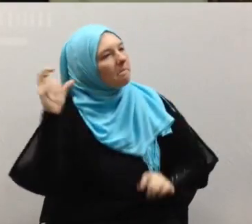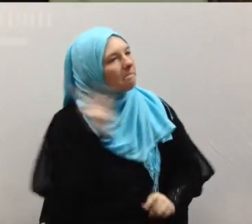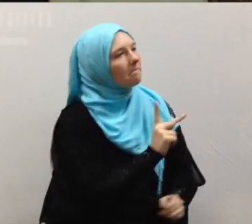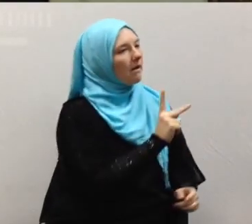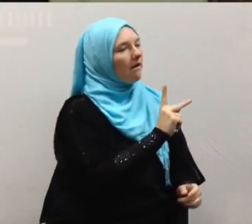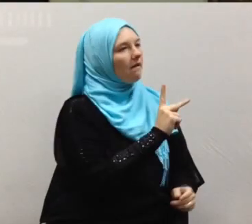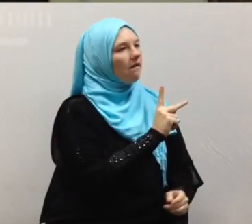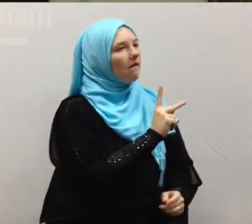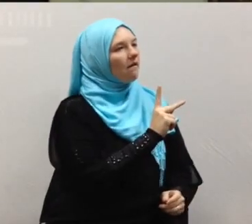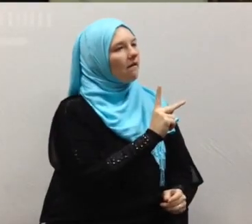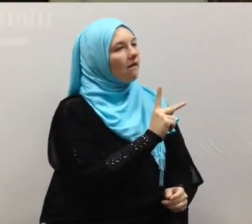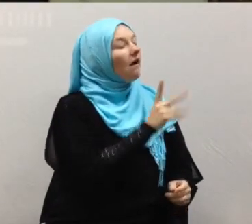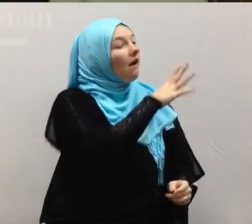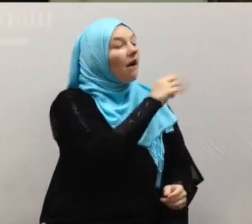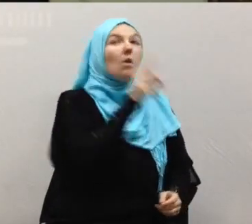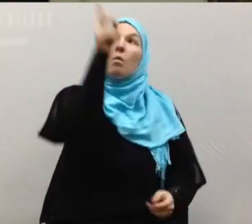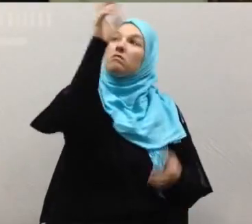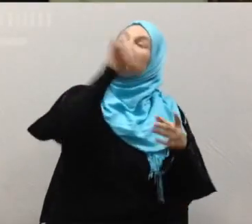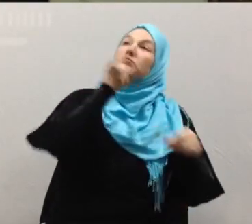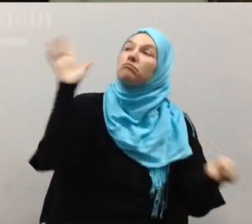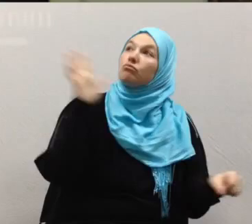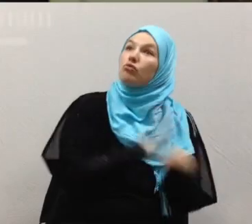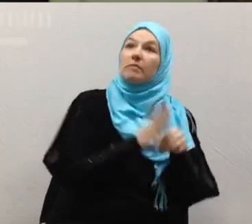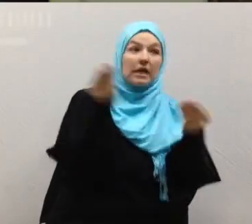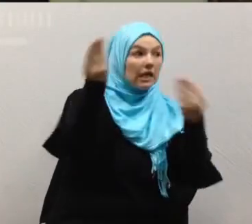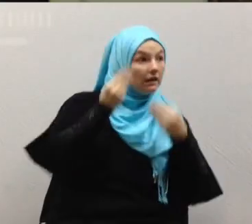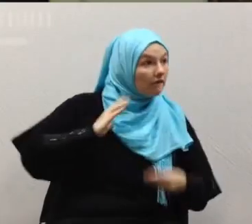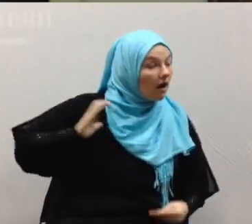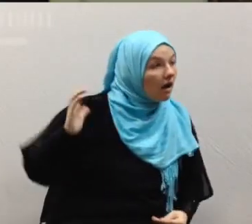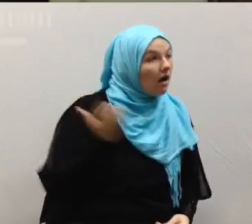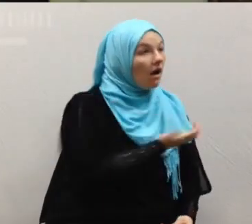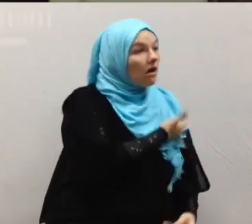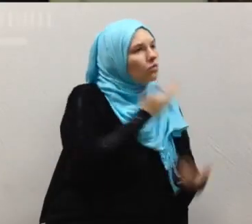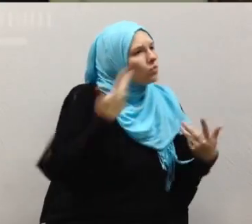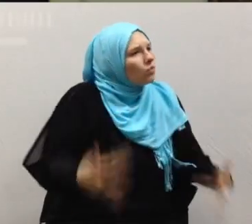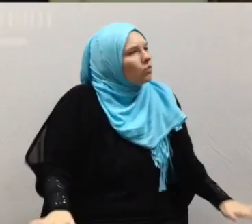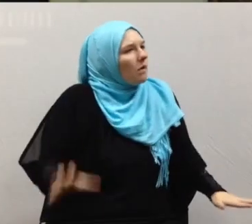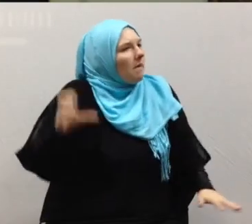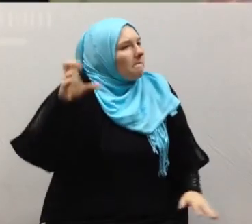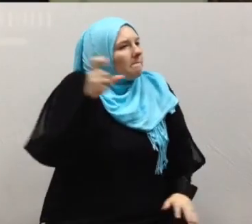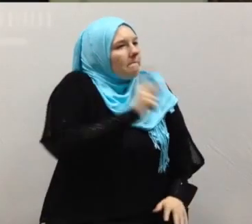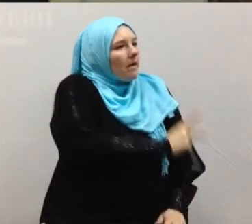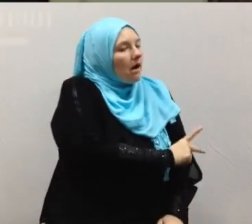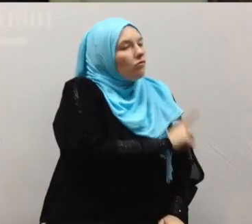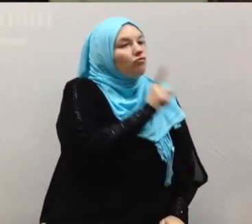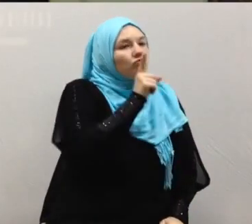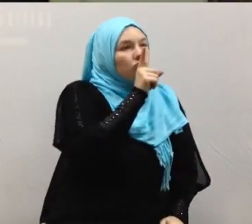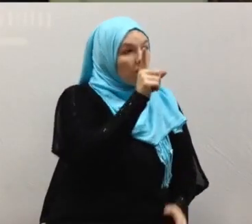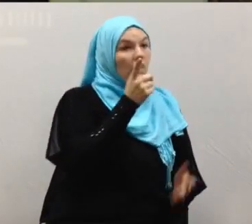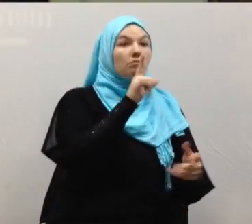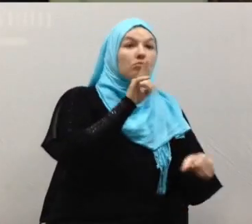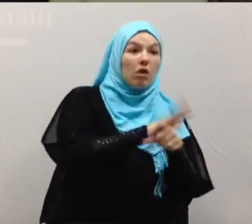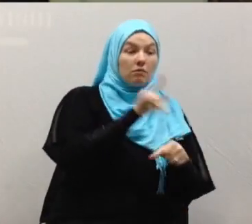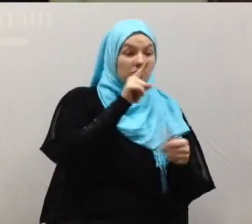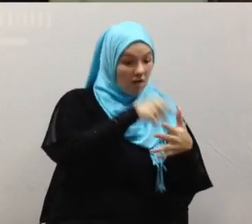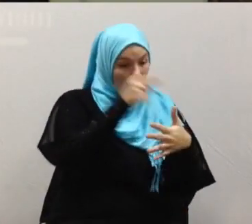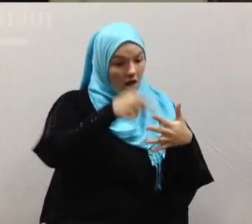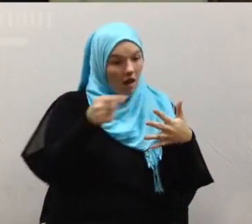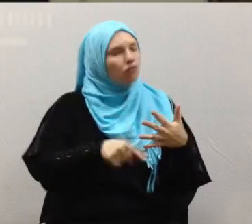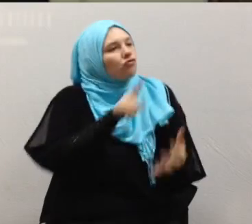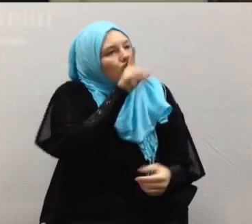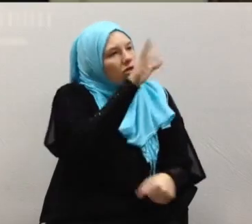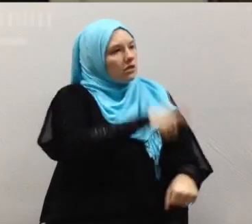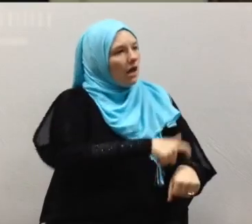prophecy is being manifested in real life, in real time, in everybody's life. So he was